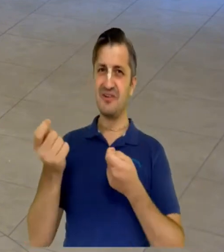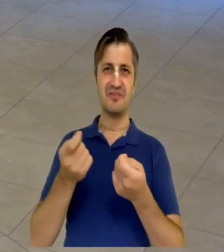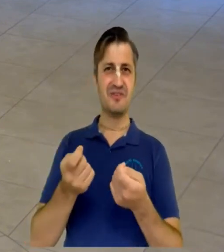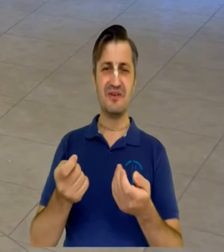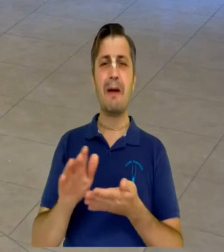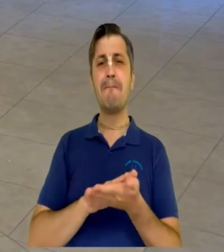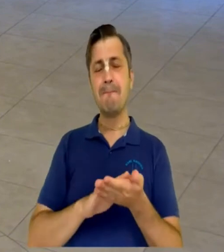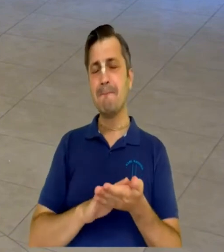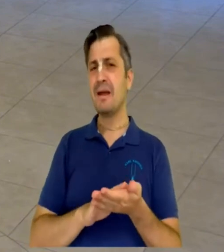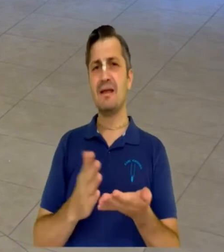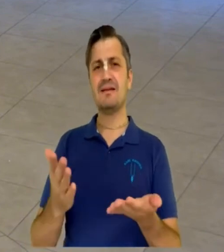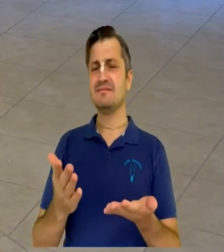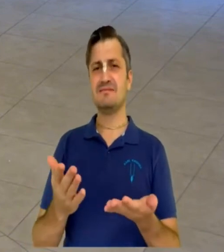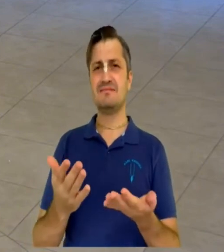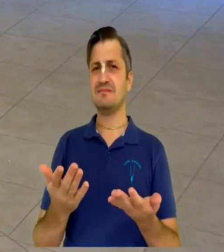so I will